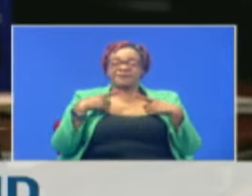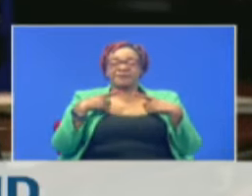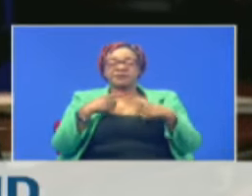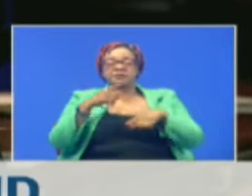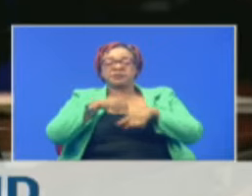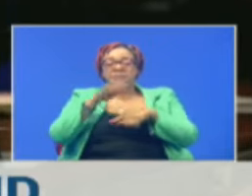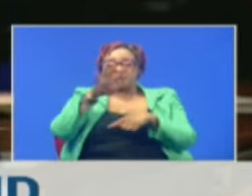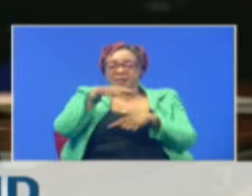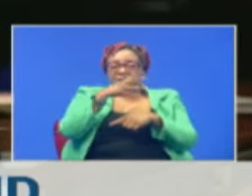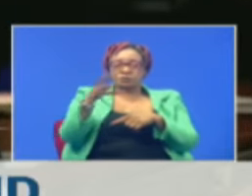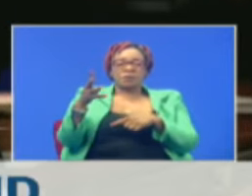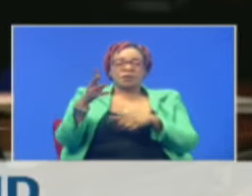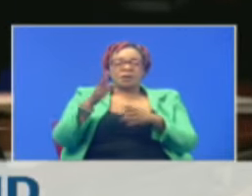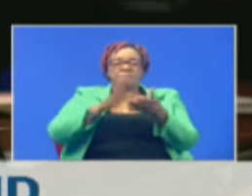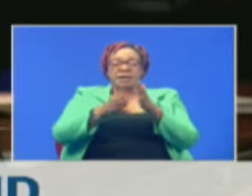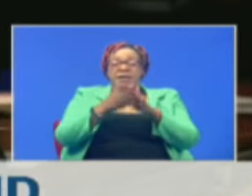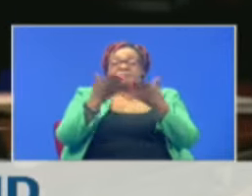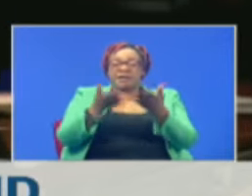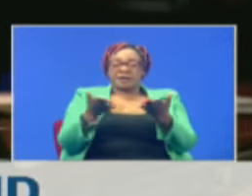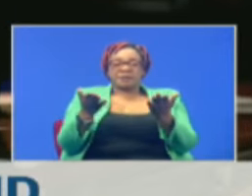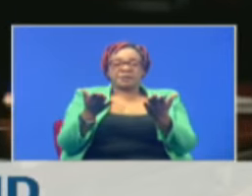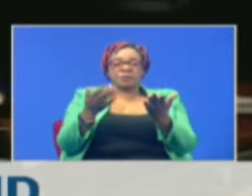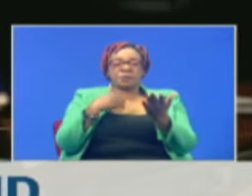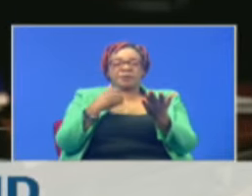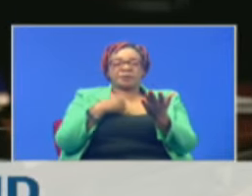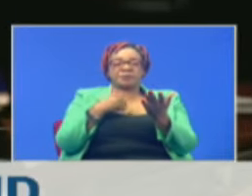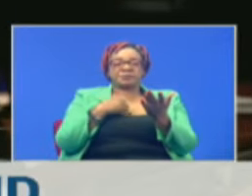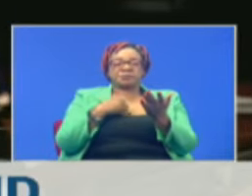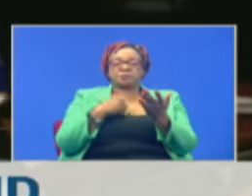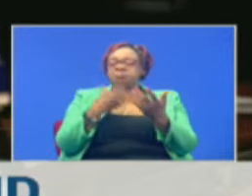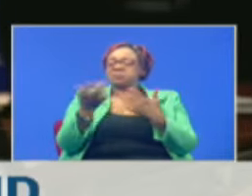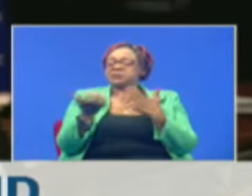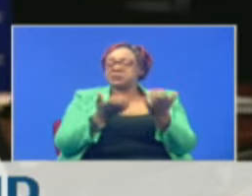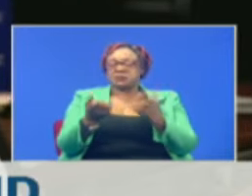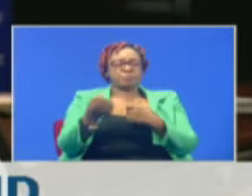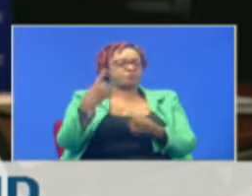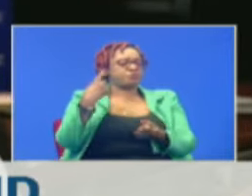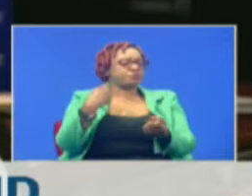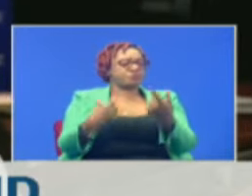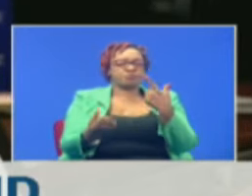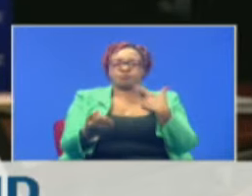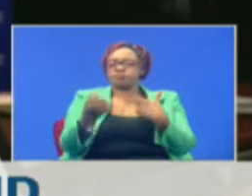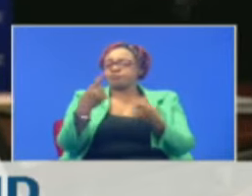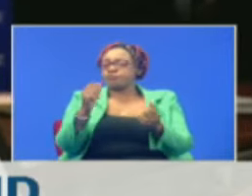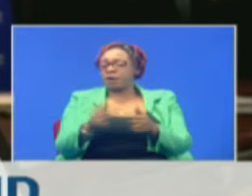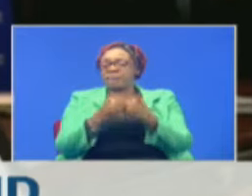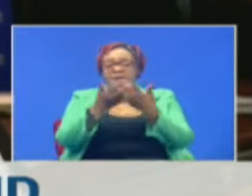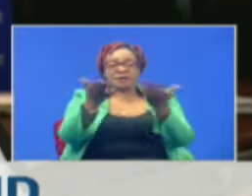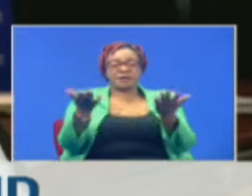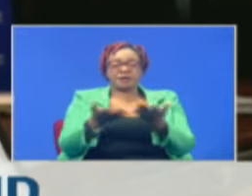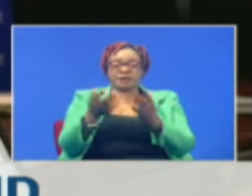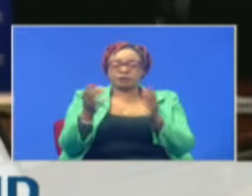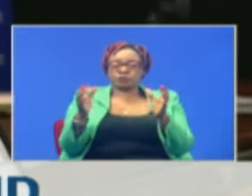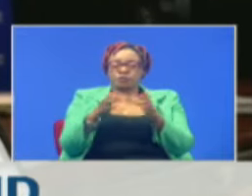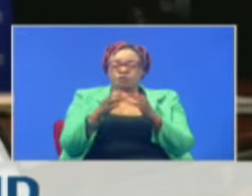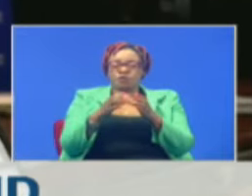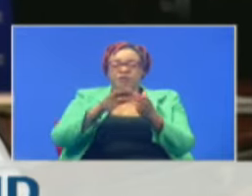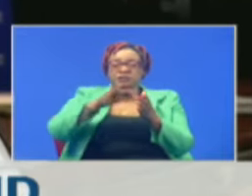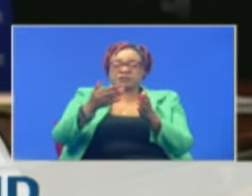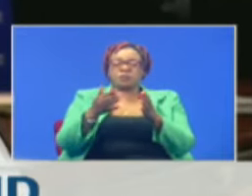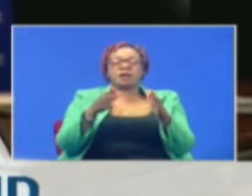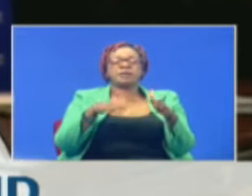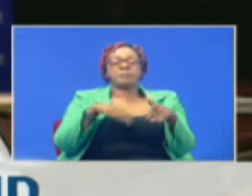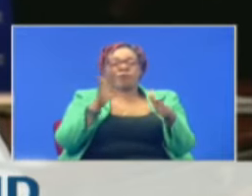network signal became available, there was a mushrooming of businesses that happened in that area and a small town came up and therefore more